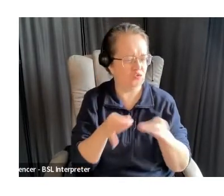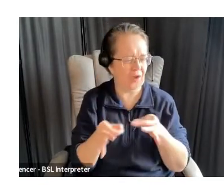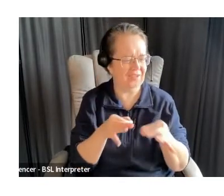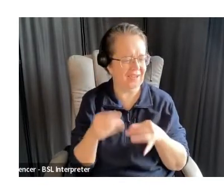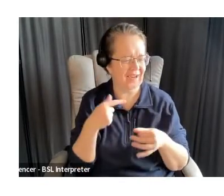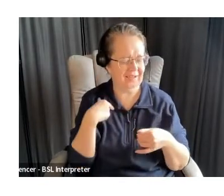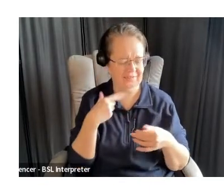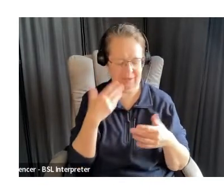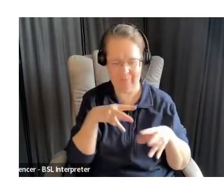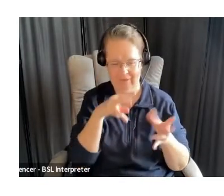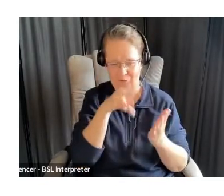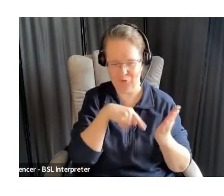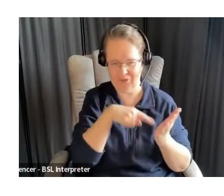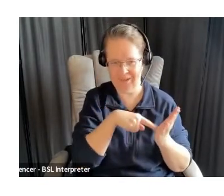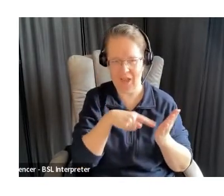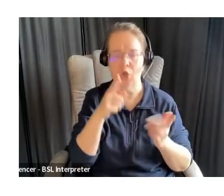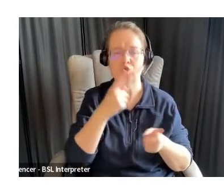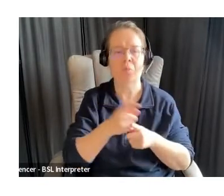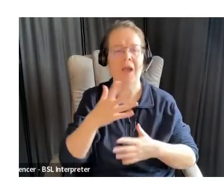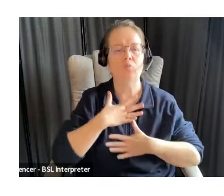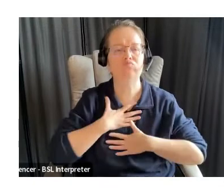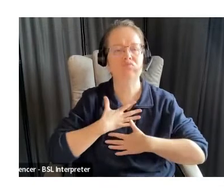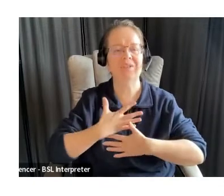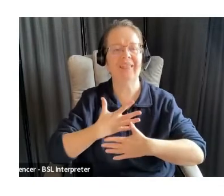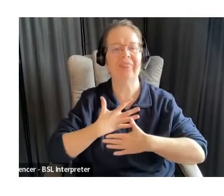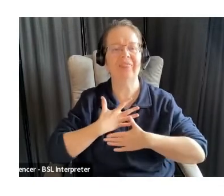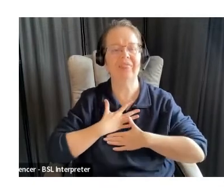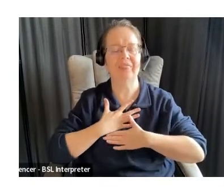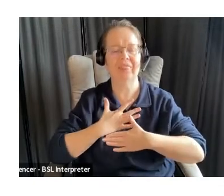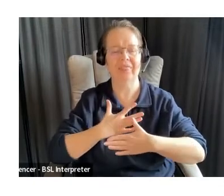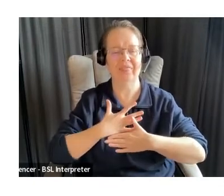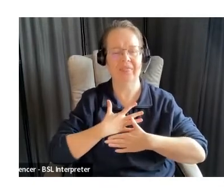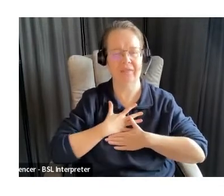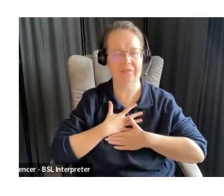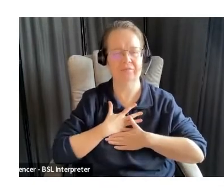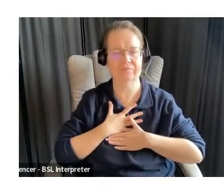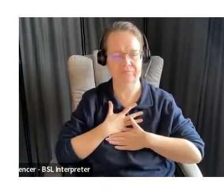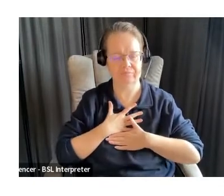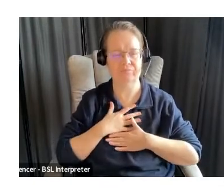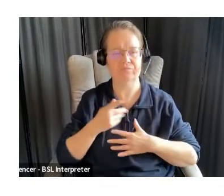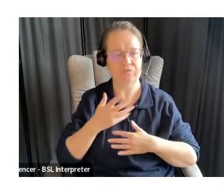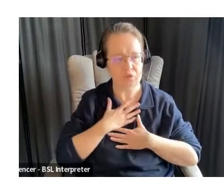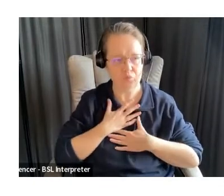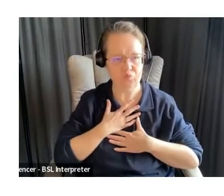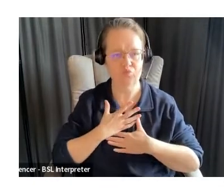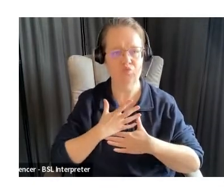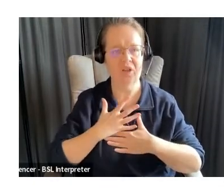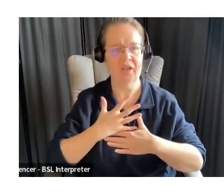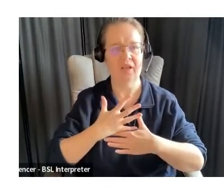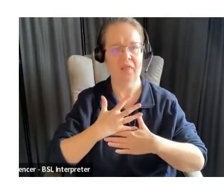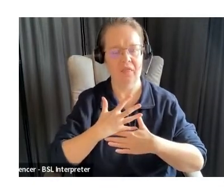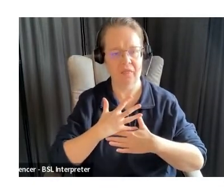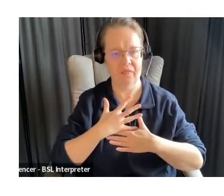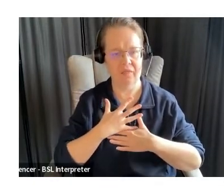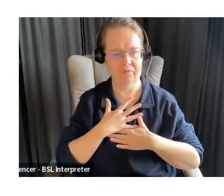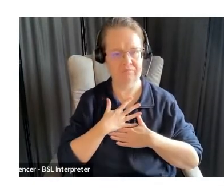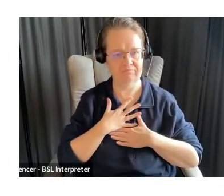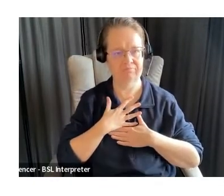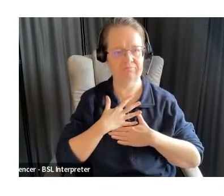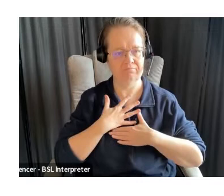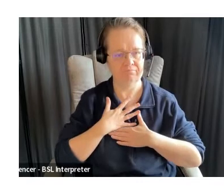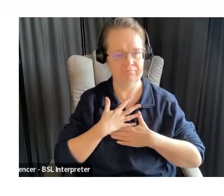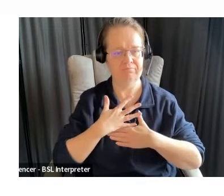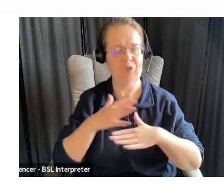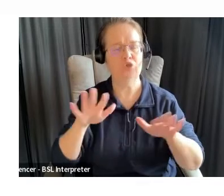which talks about your breathing. Someone was talking about breathing, making sure that you take very deliberate breaths,